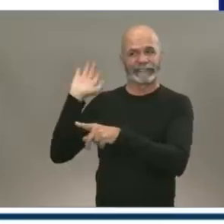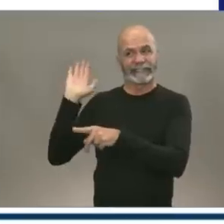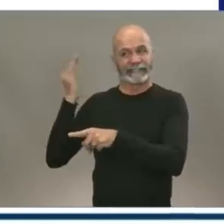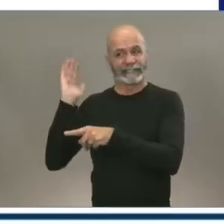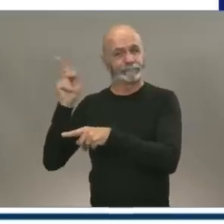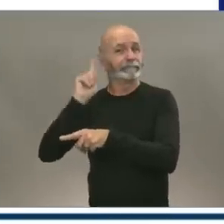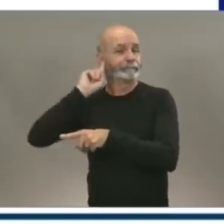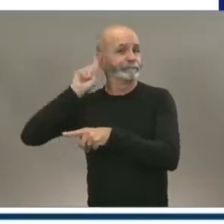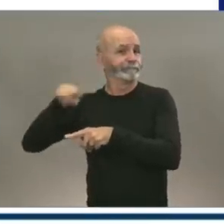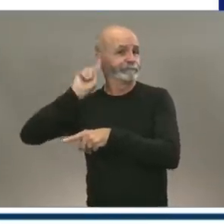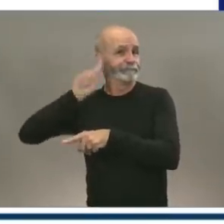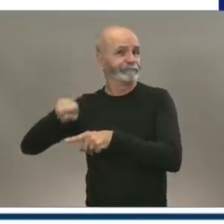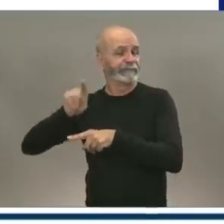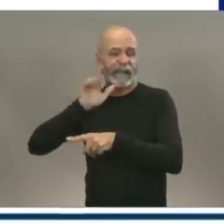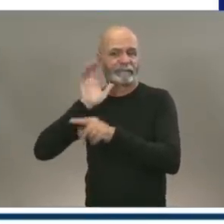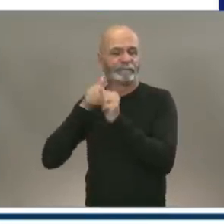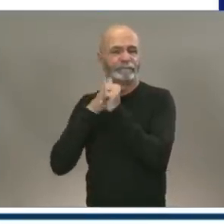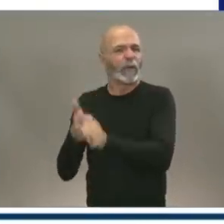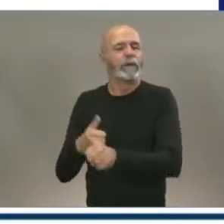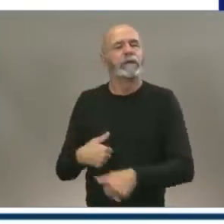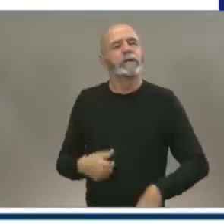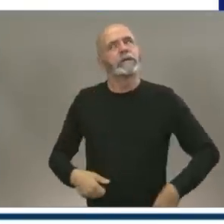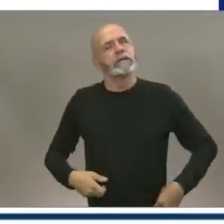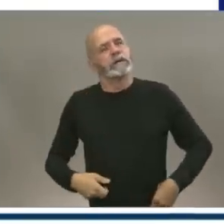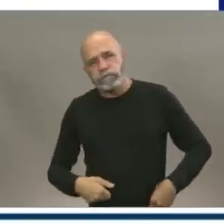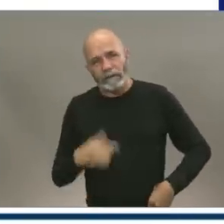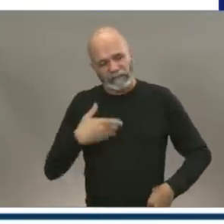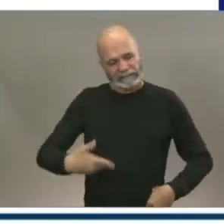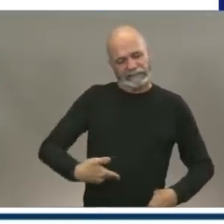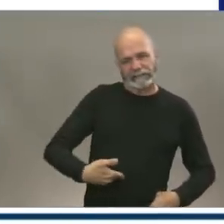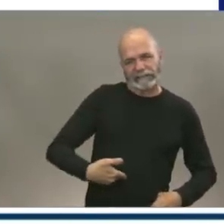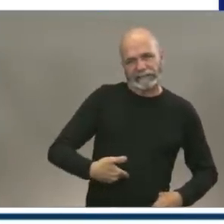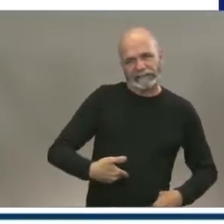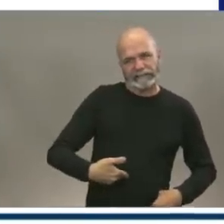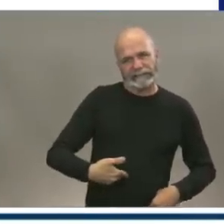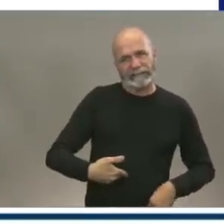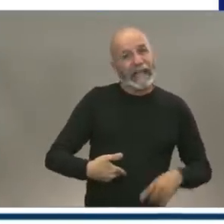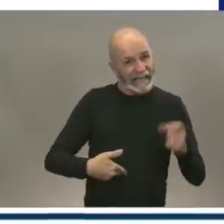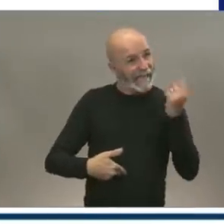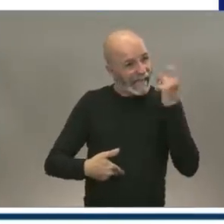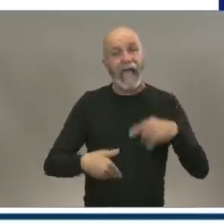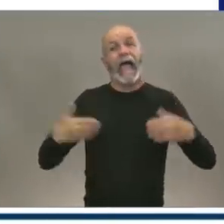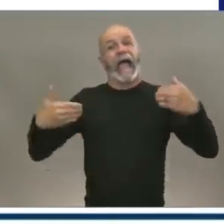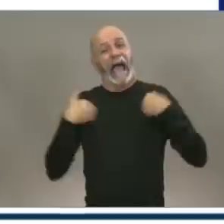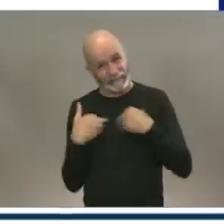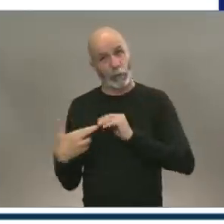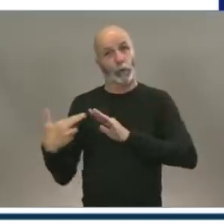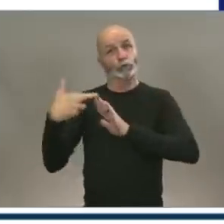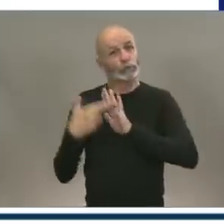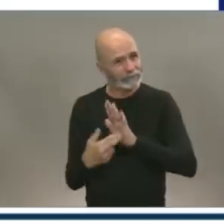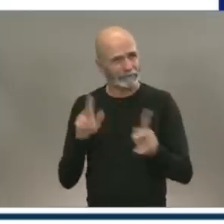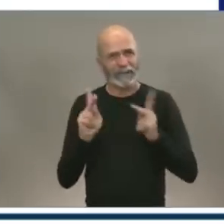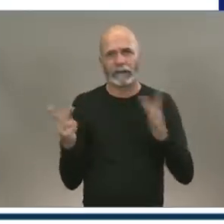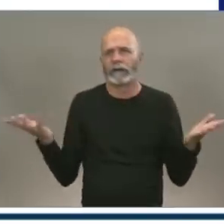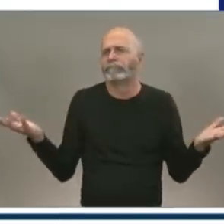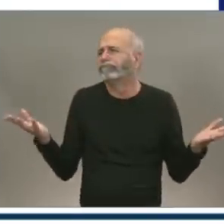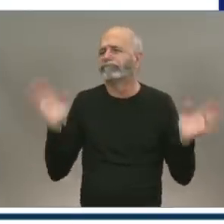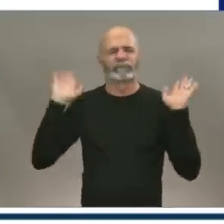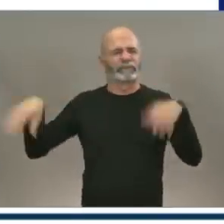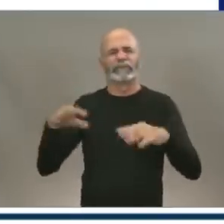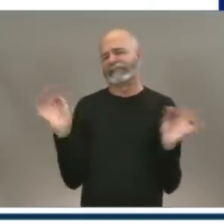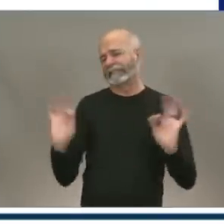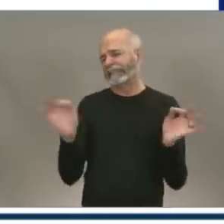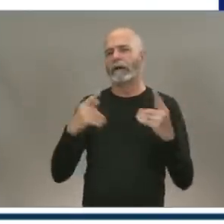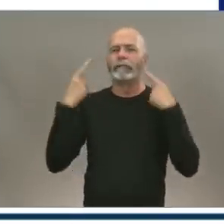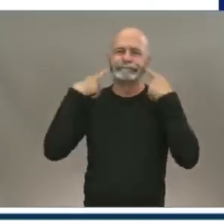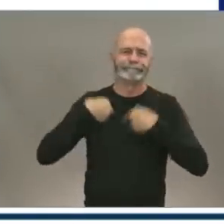me that whatever rules were in place, this particular group of people would have simply done what they wanted. So that means it's